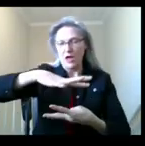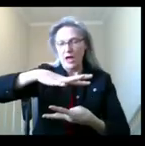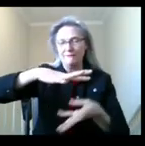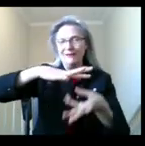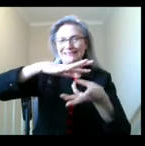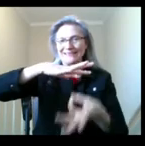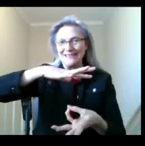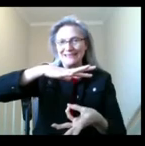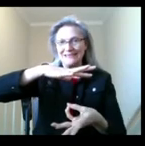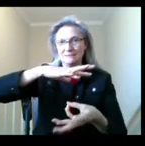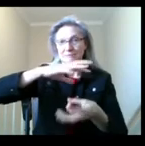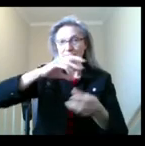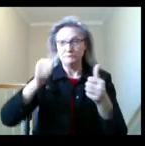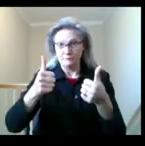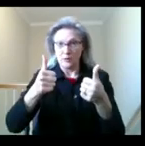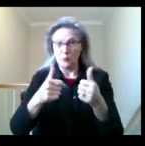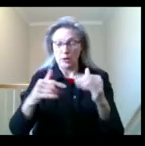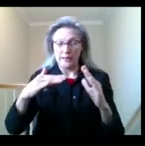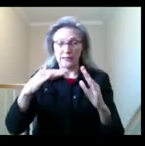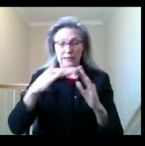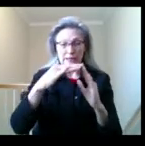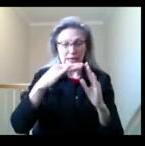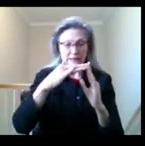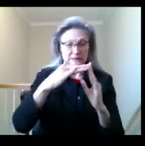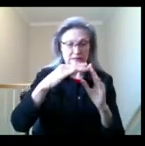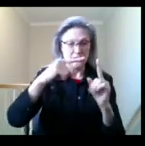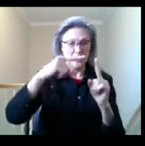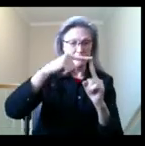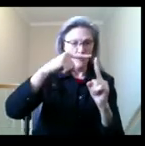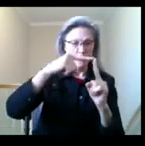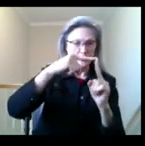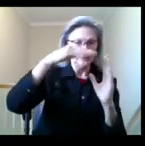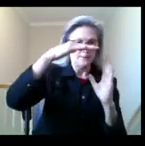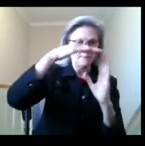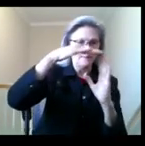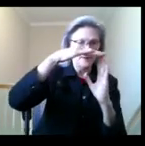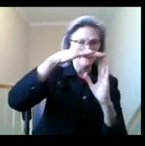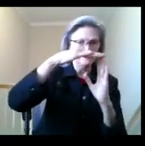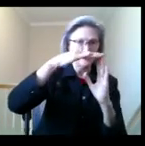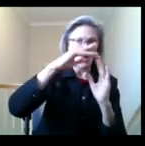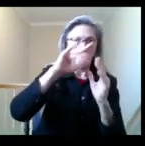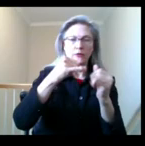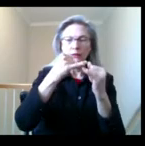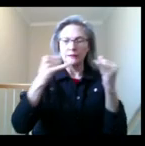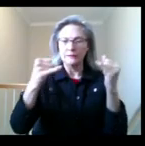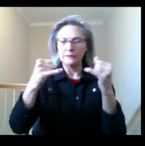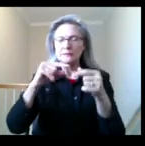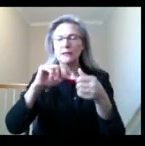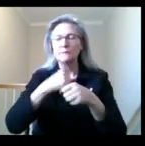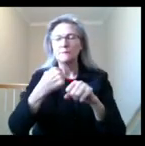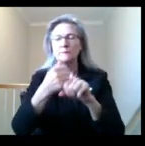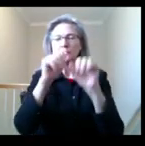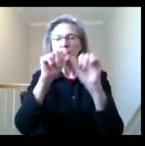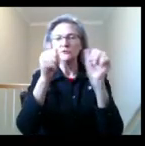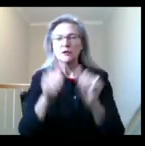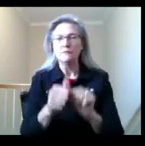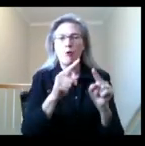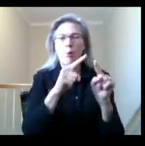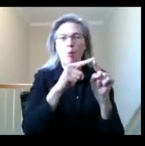When I connect the edges together, remember those are all the lines that make the shape. So I have